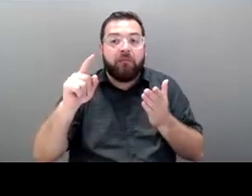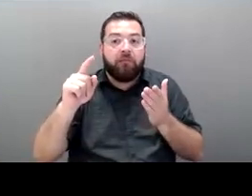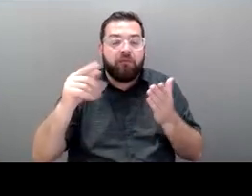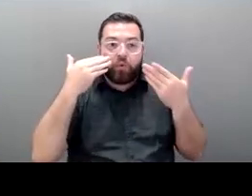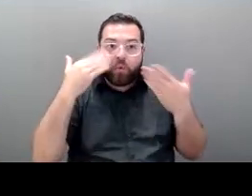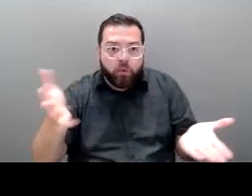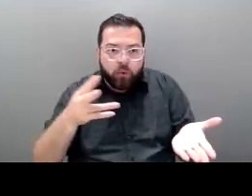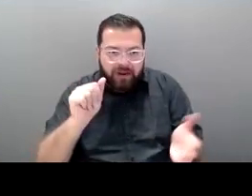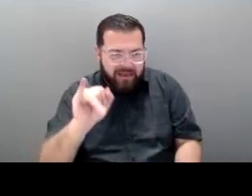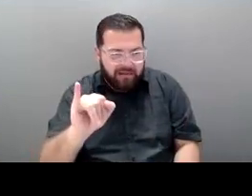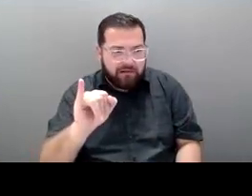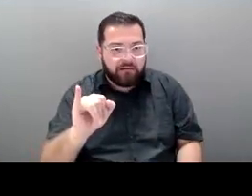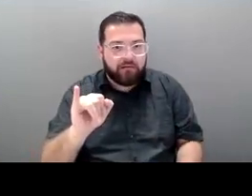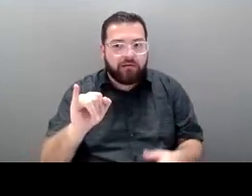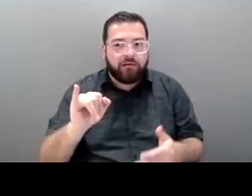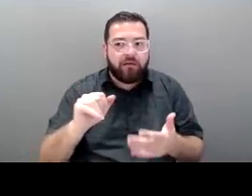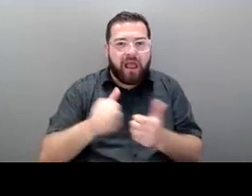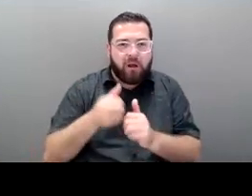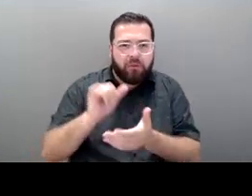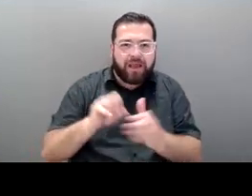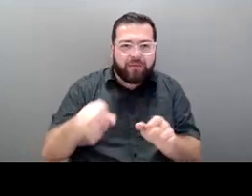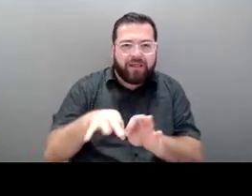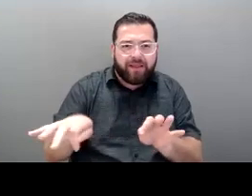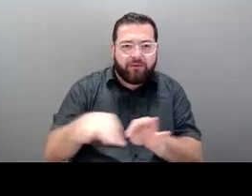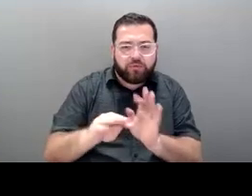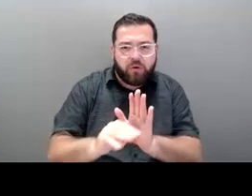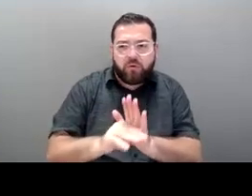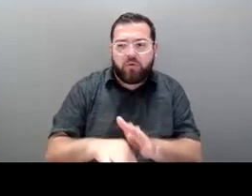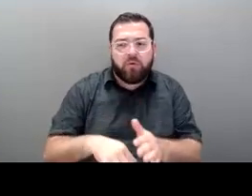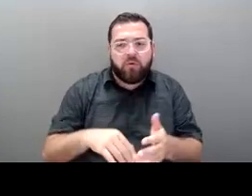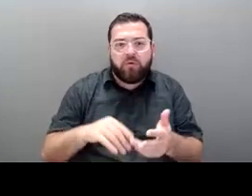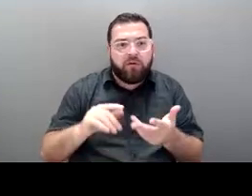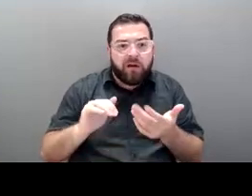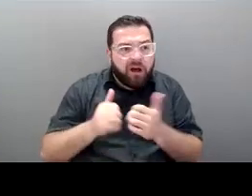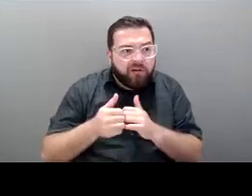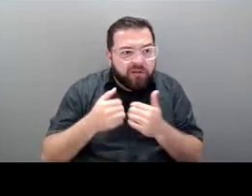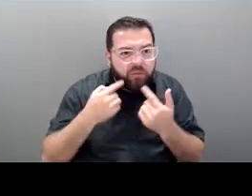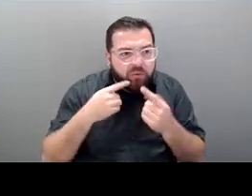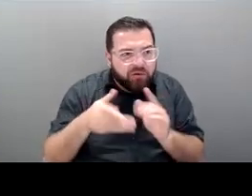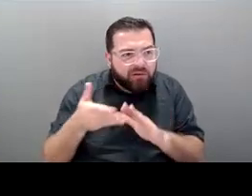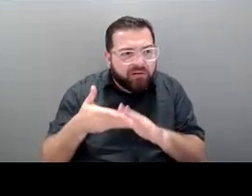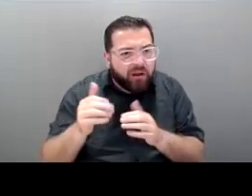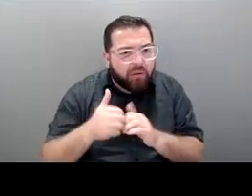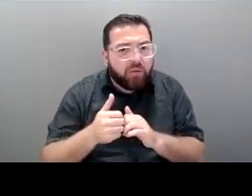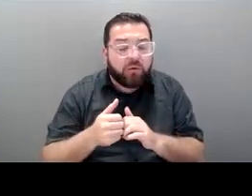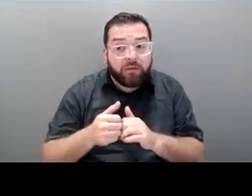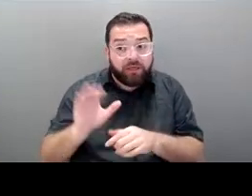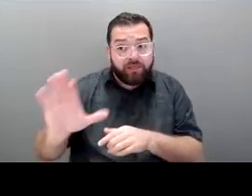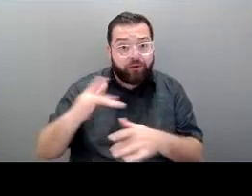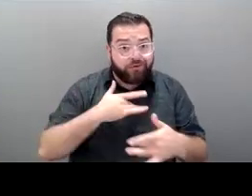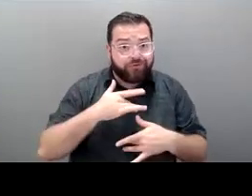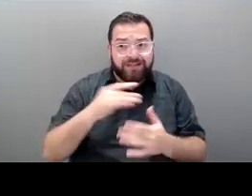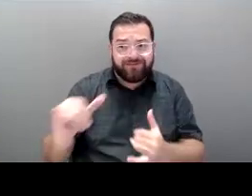large language model is and how it works. They have concerns about many of the same things we're concerned about: